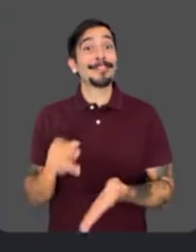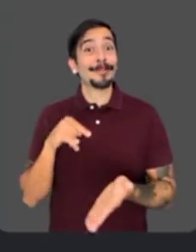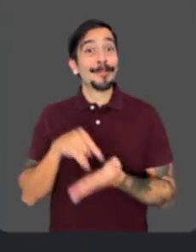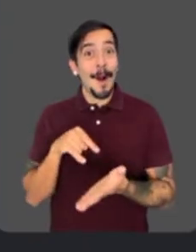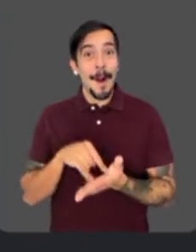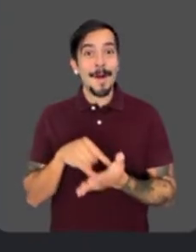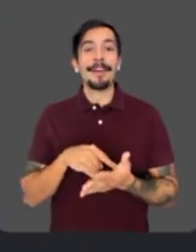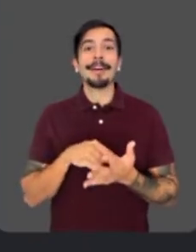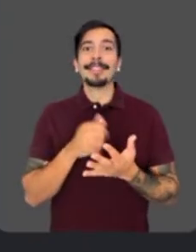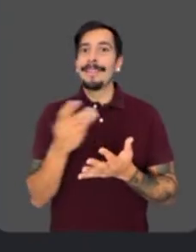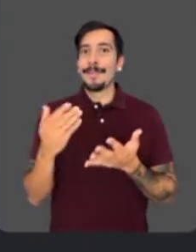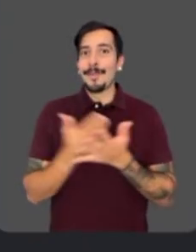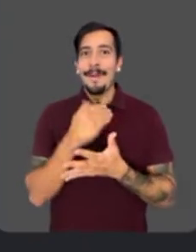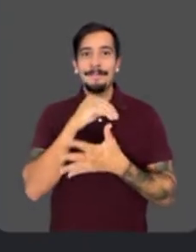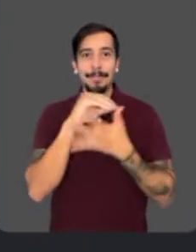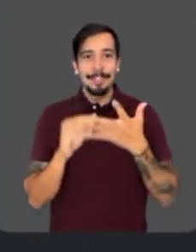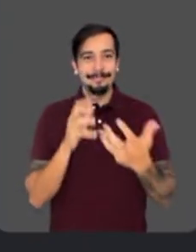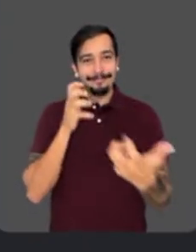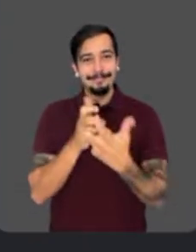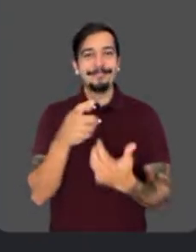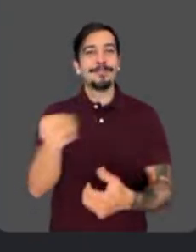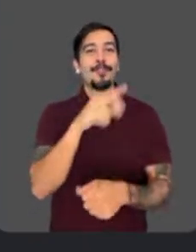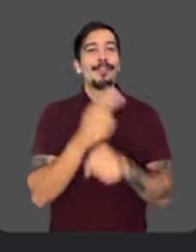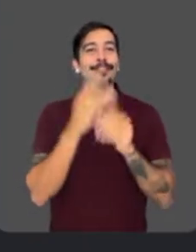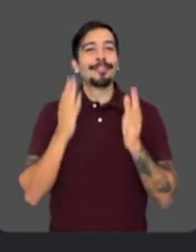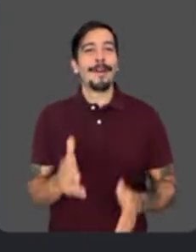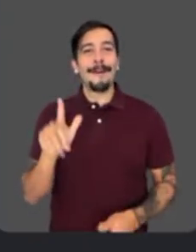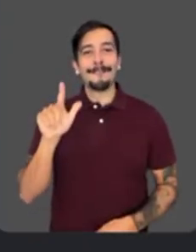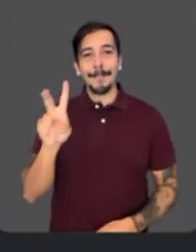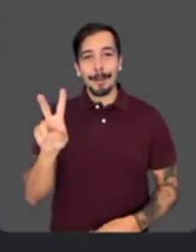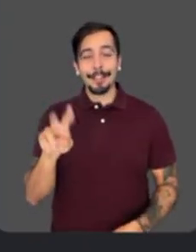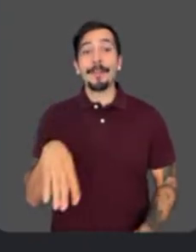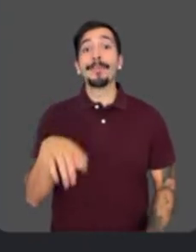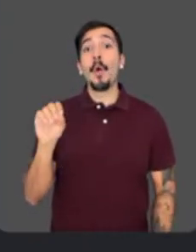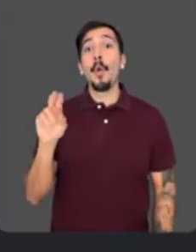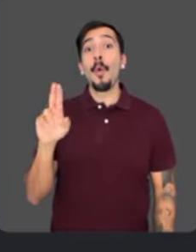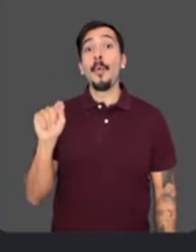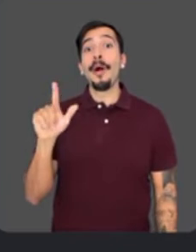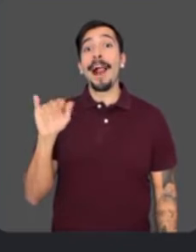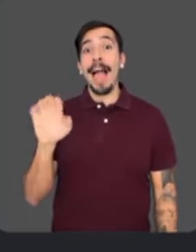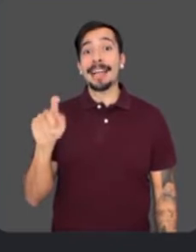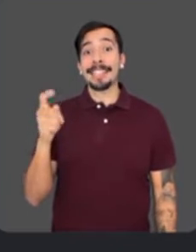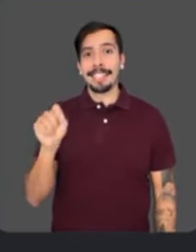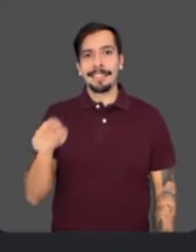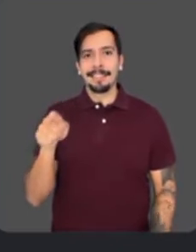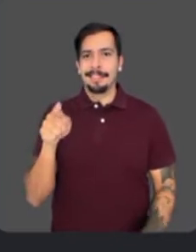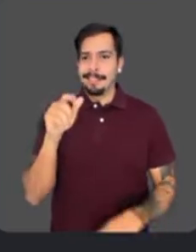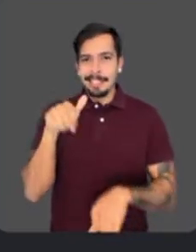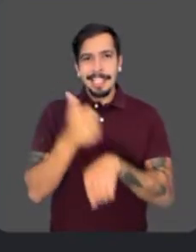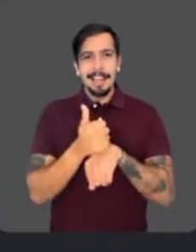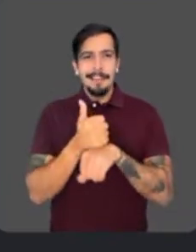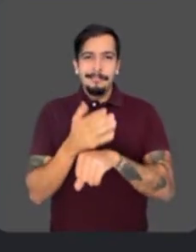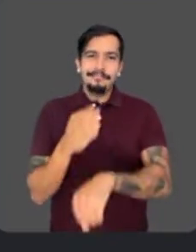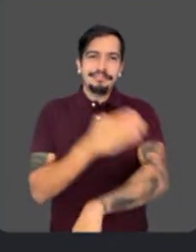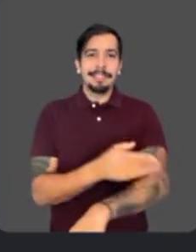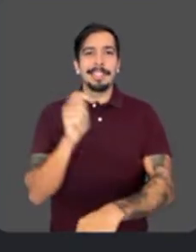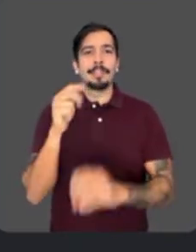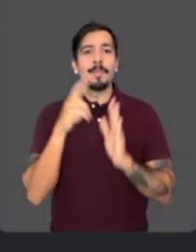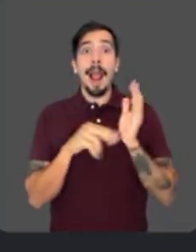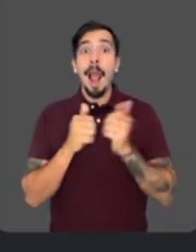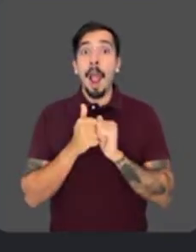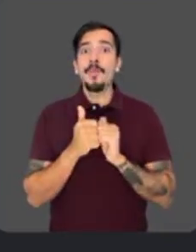Moving on to Android, several new features are geared towards users with low vision. Outline text is a setting that enhances text